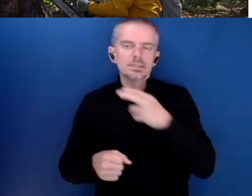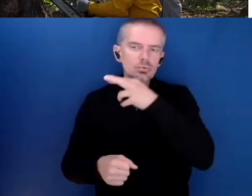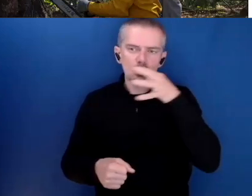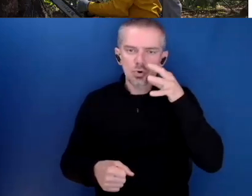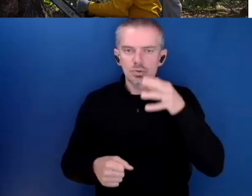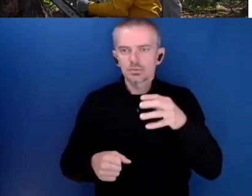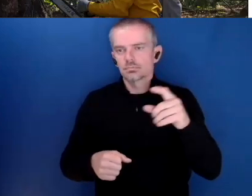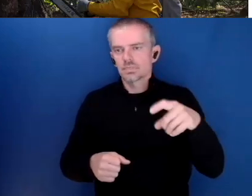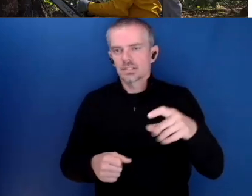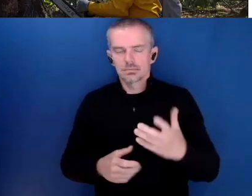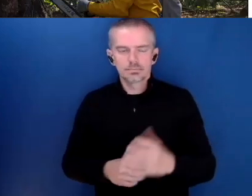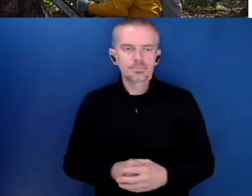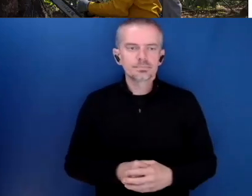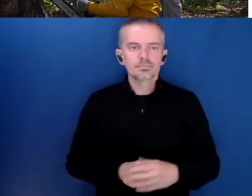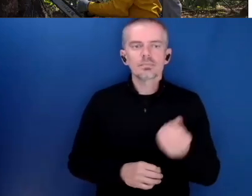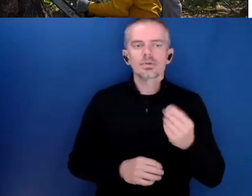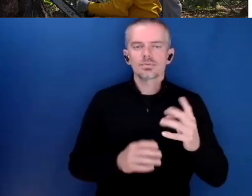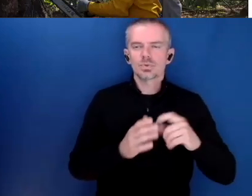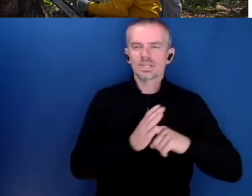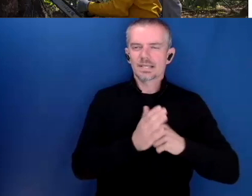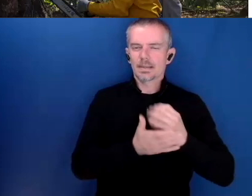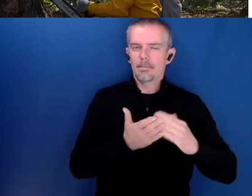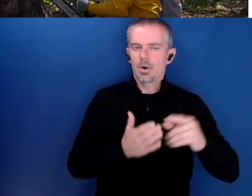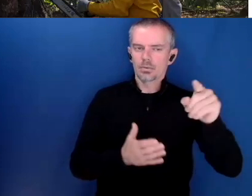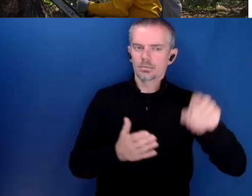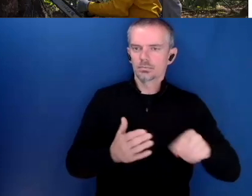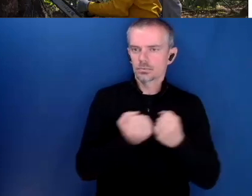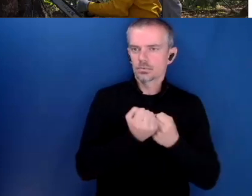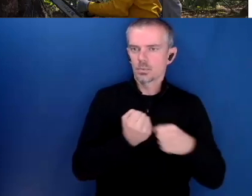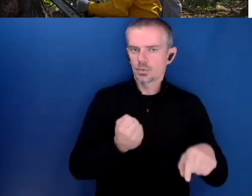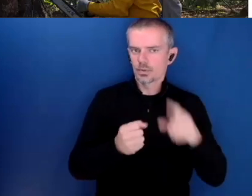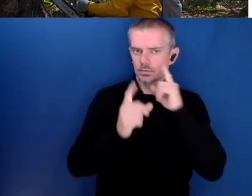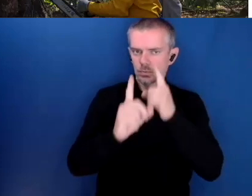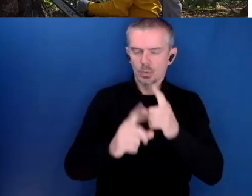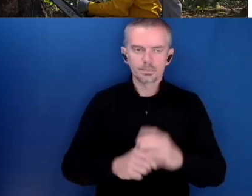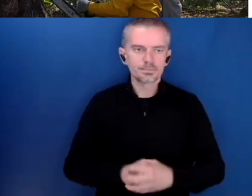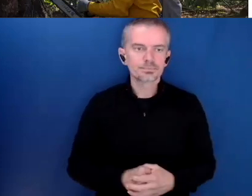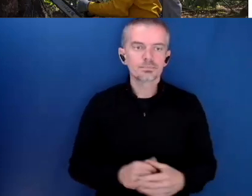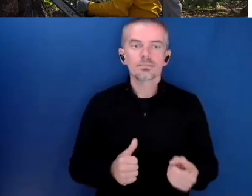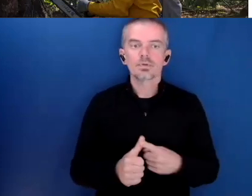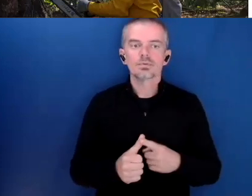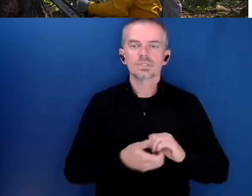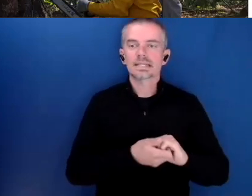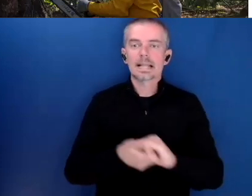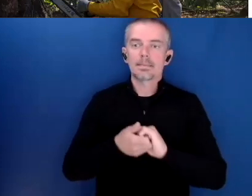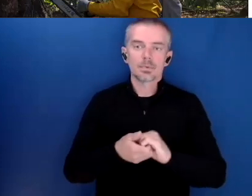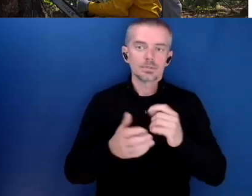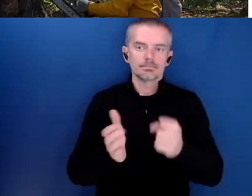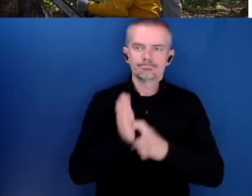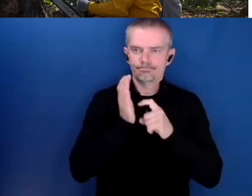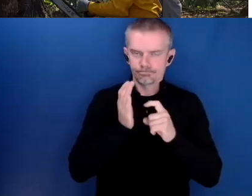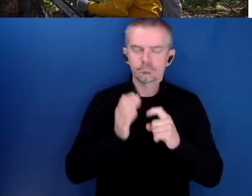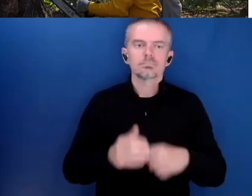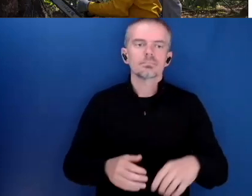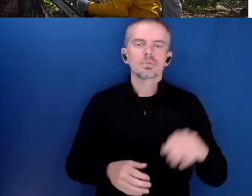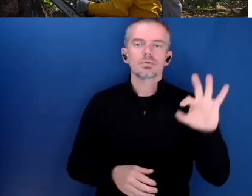a few key aspects of stewardship agreements that support this purpose. First, there is a collaboration requirement. So Forest